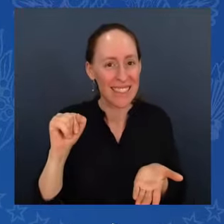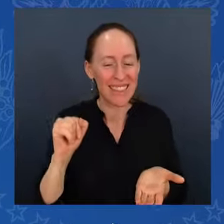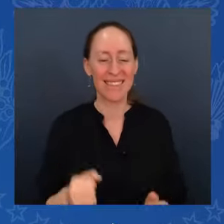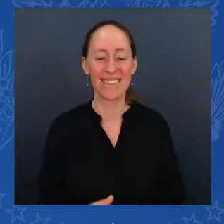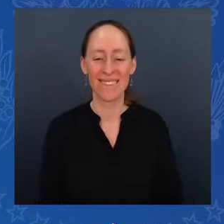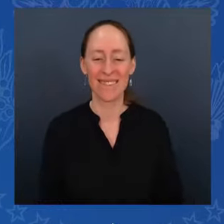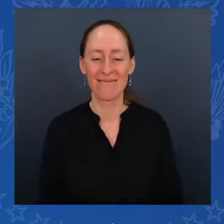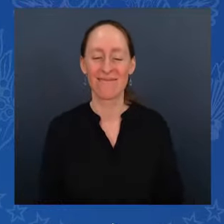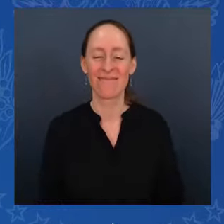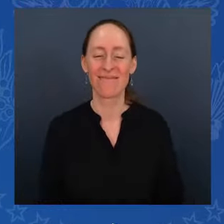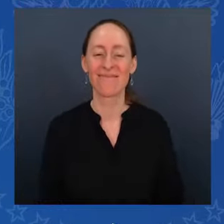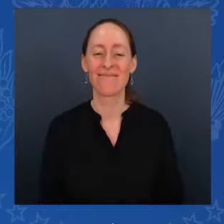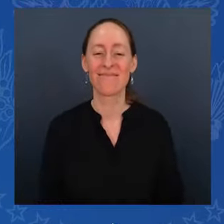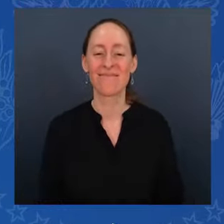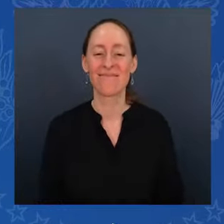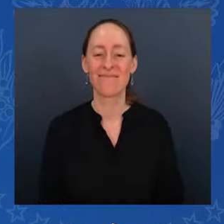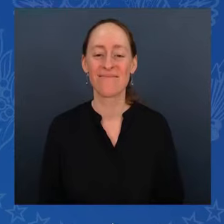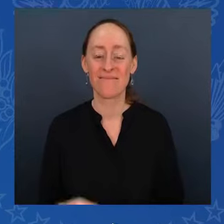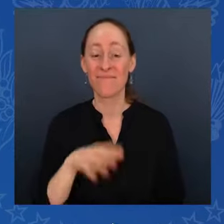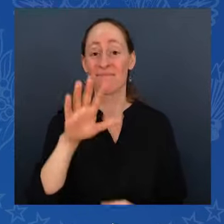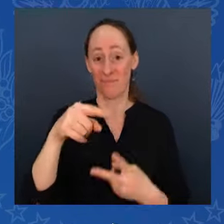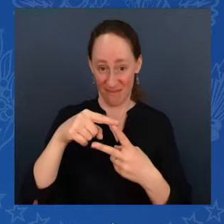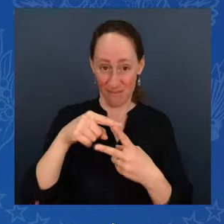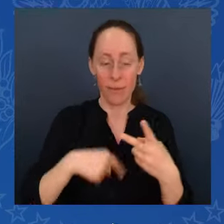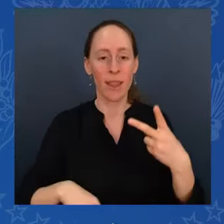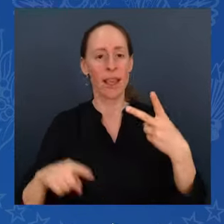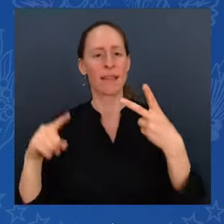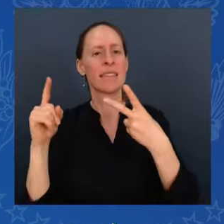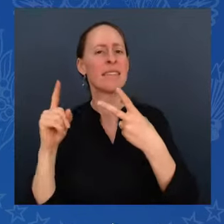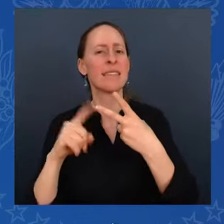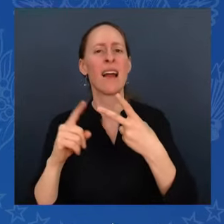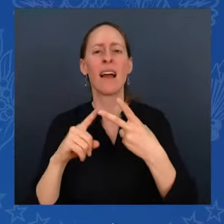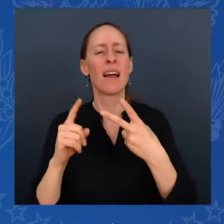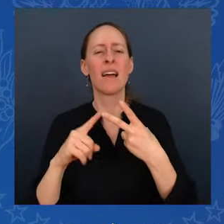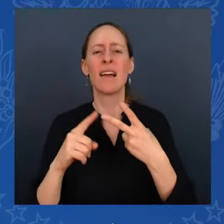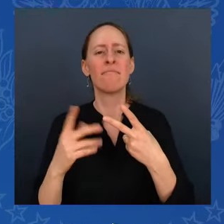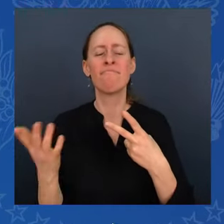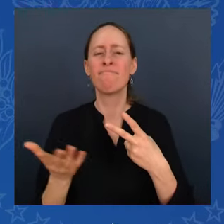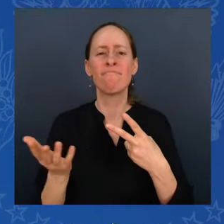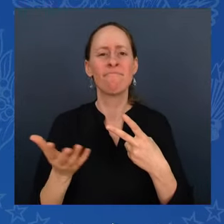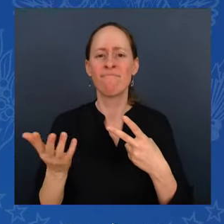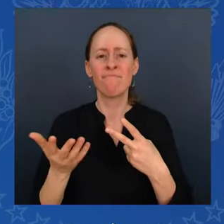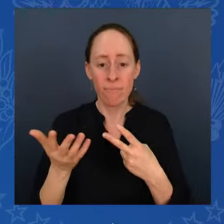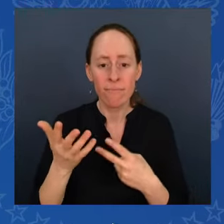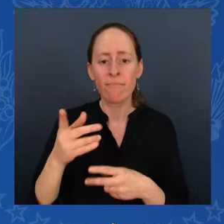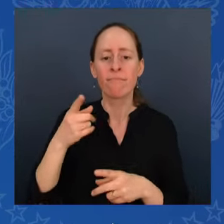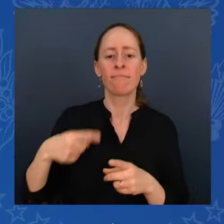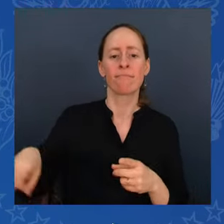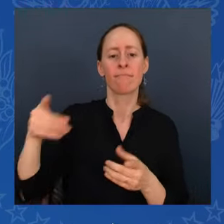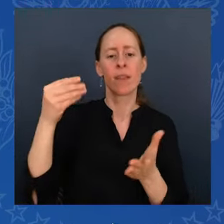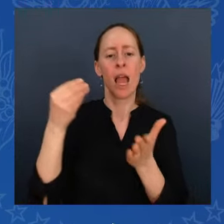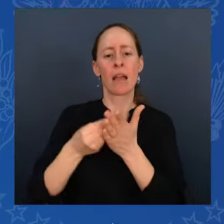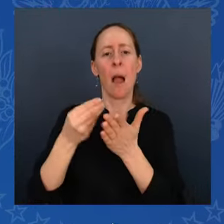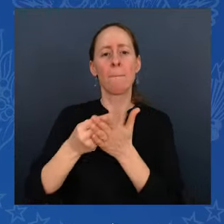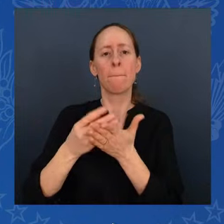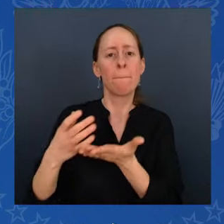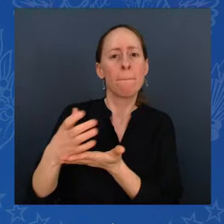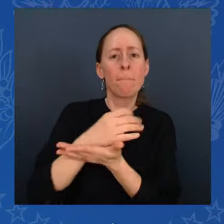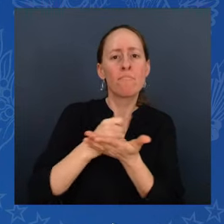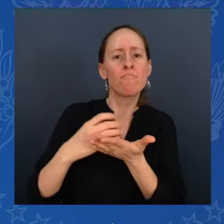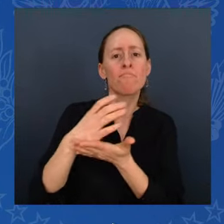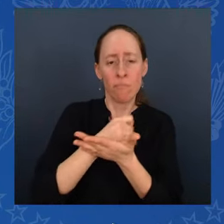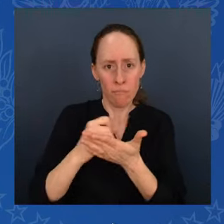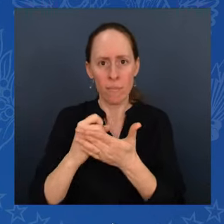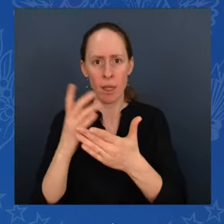Second, we turned what's called an income-driven repayment program, which I've renamed the SAVE